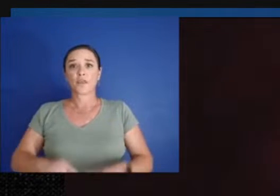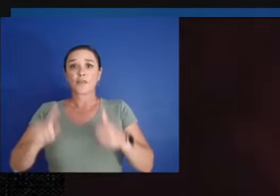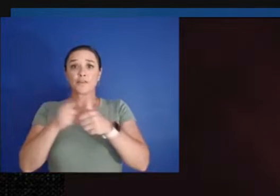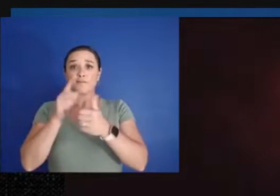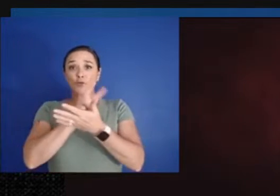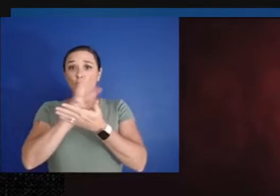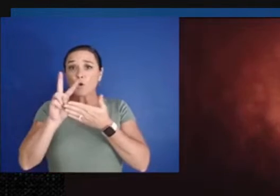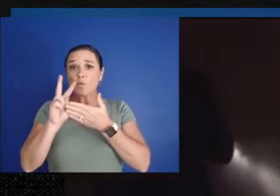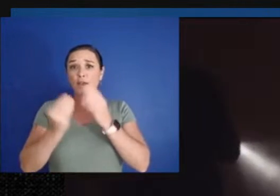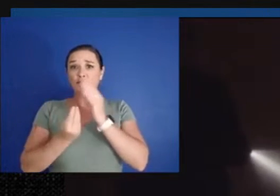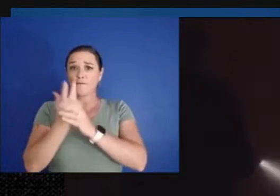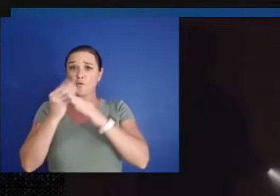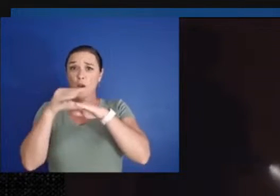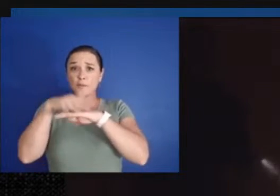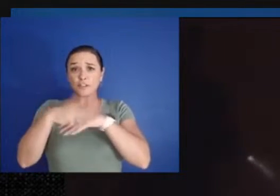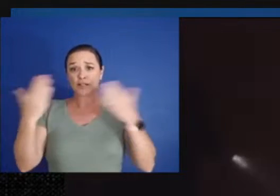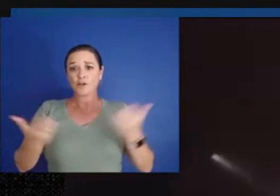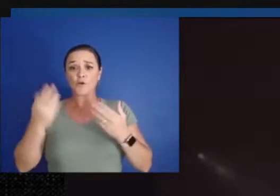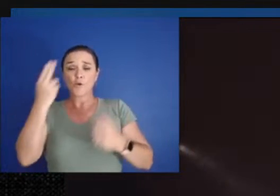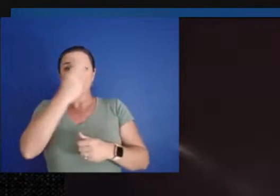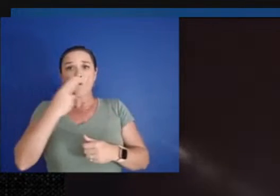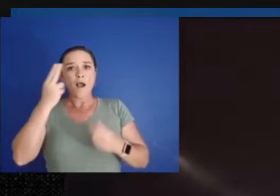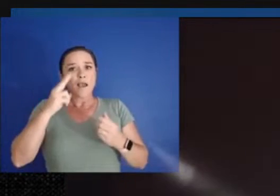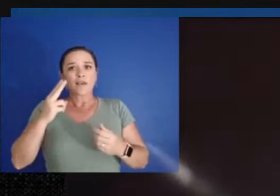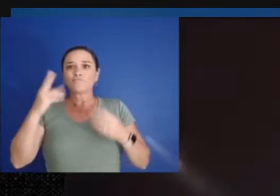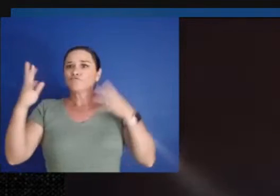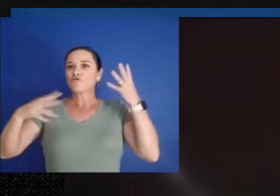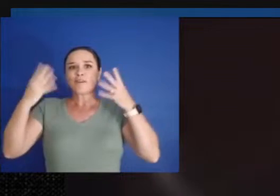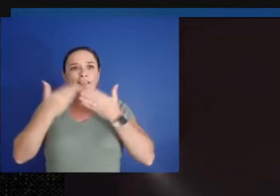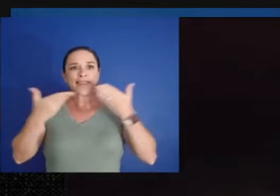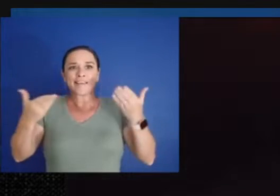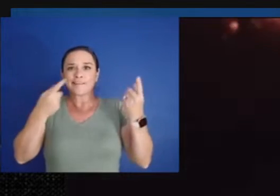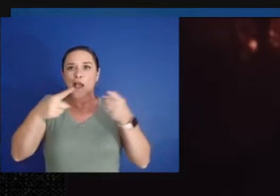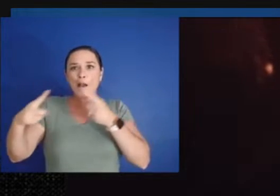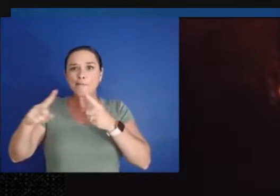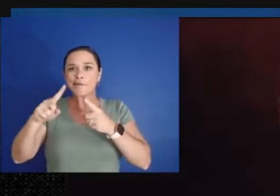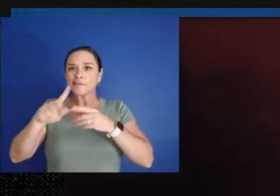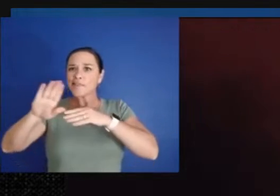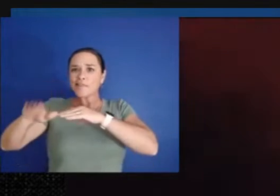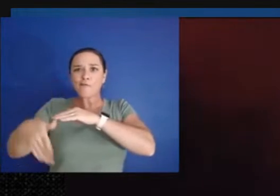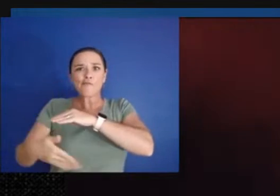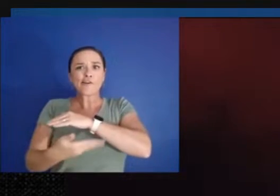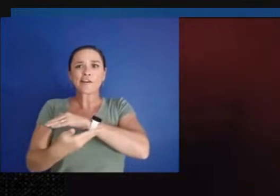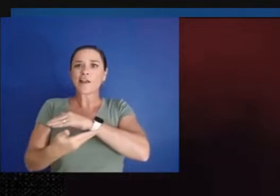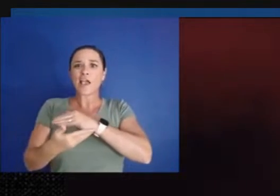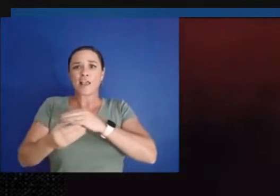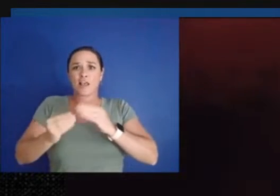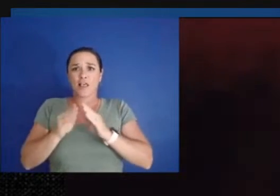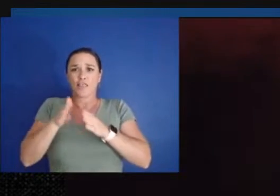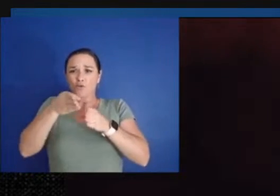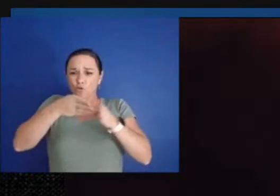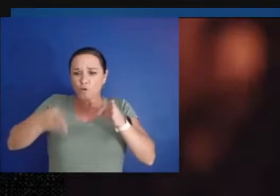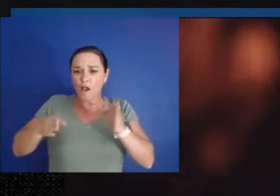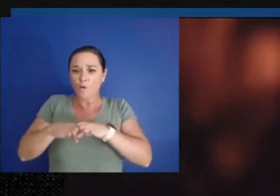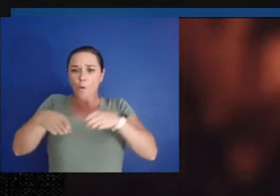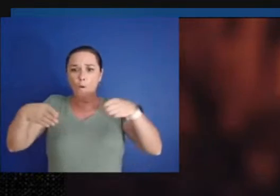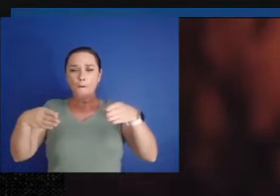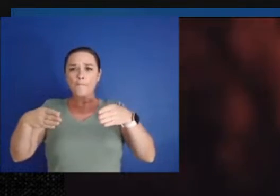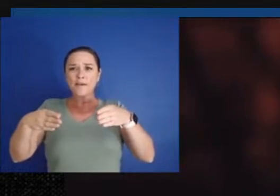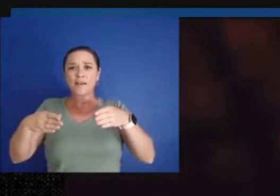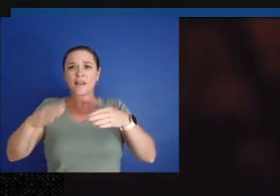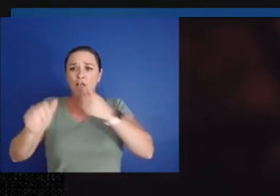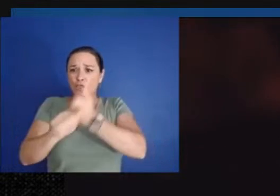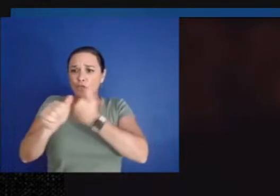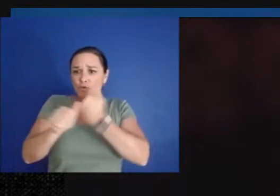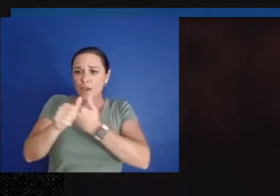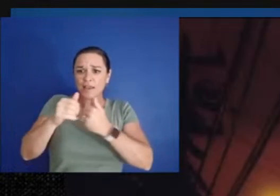The first 3 weeks of the eruption here in Hawaii, crazy things would happen in the middle of the night. A new fissure would open up and it would threaten a new